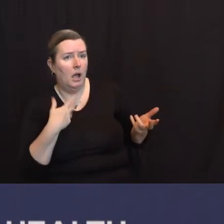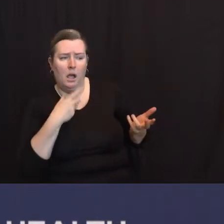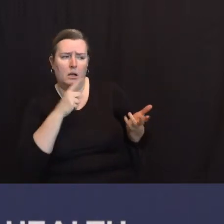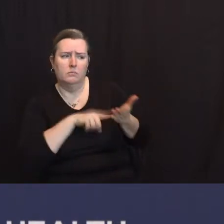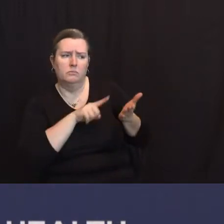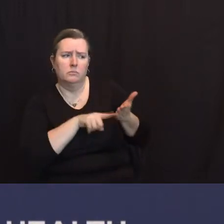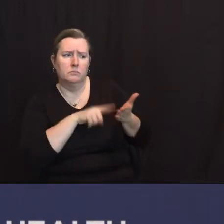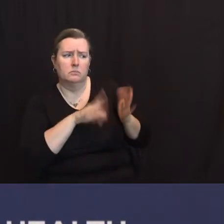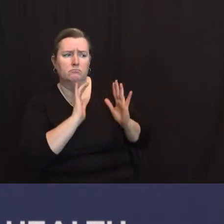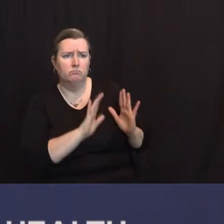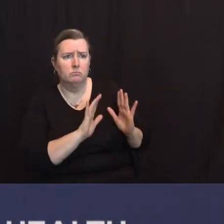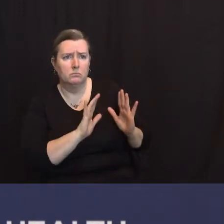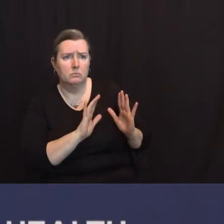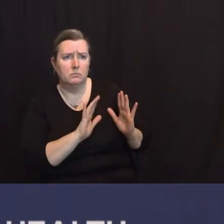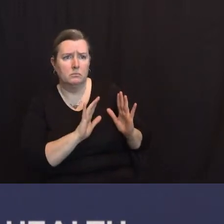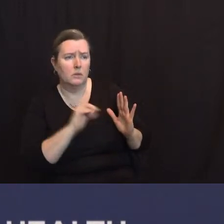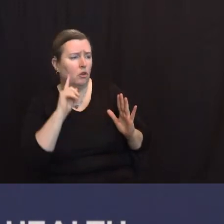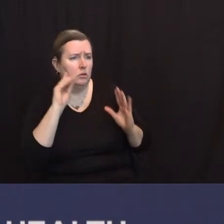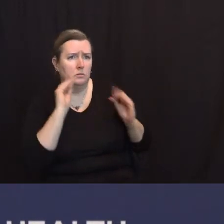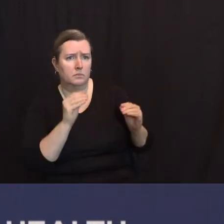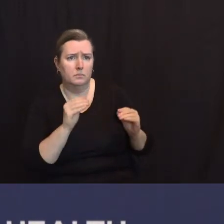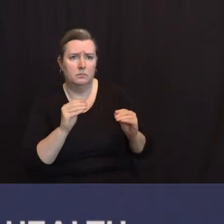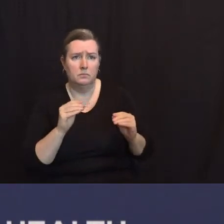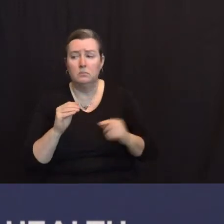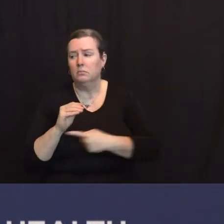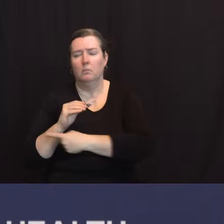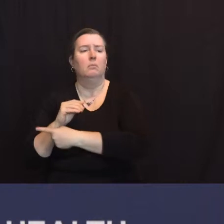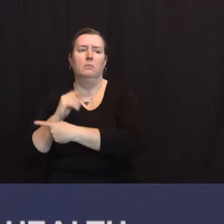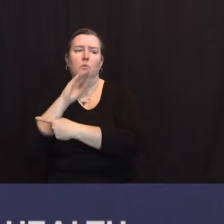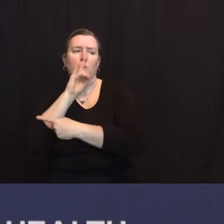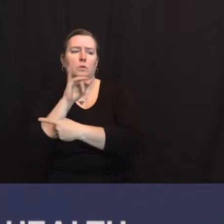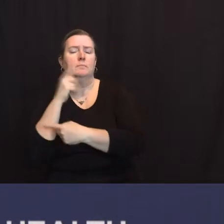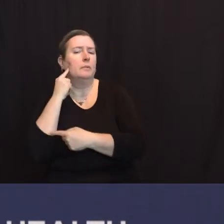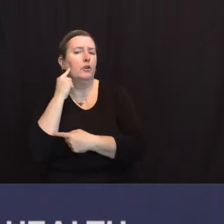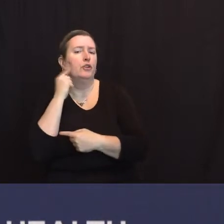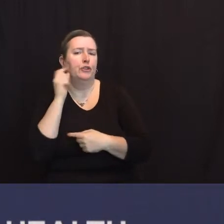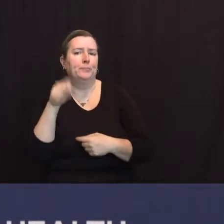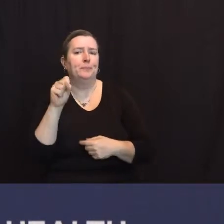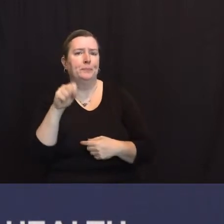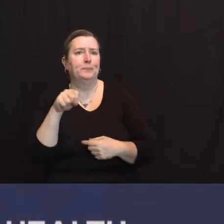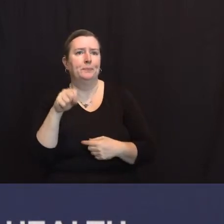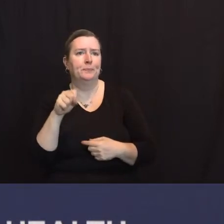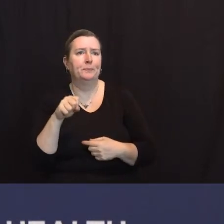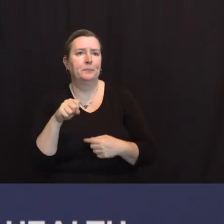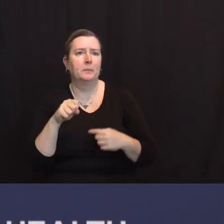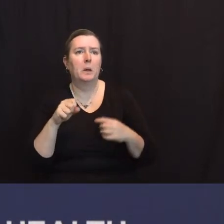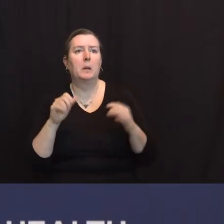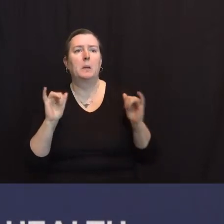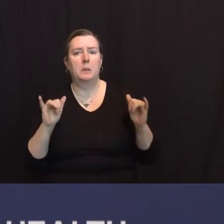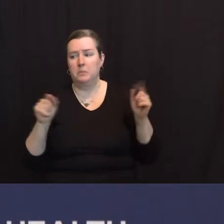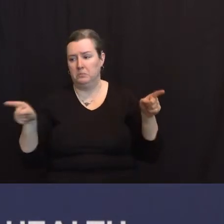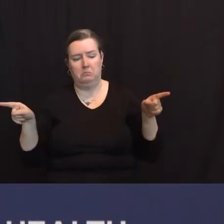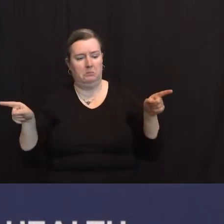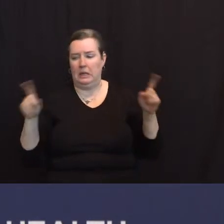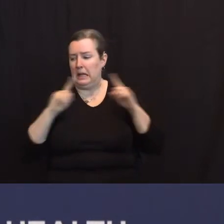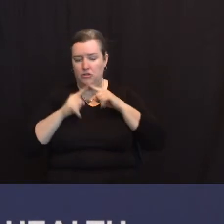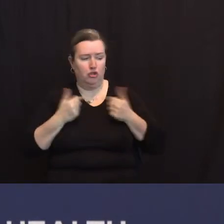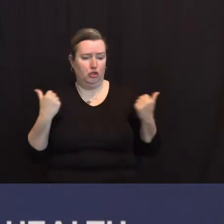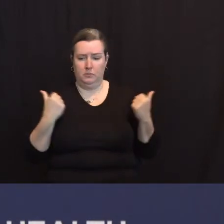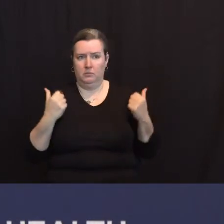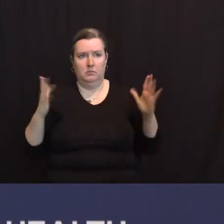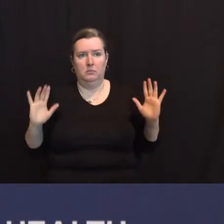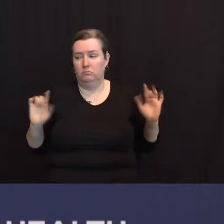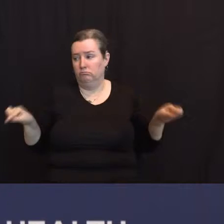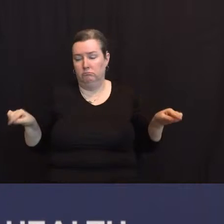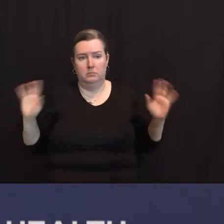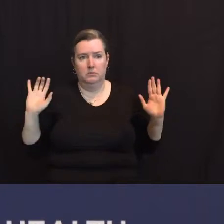heard that this morning. Eddie had heard it coming in. I think we want to, I'll let these folks answer, but I would want to at least understand that in as much